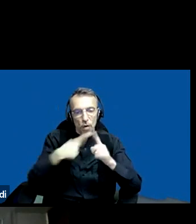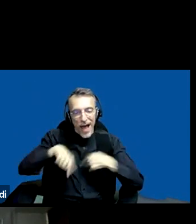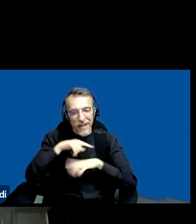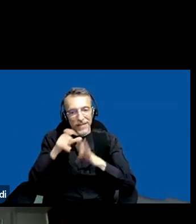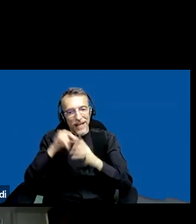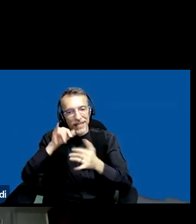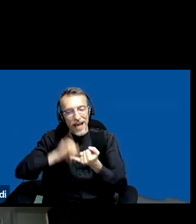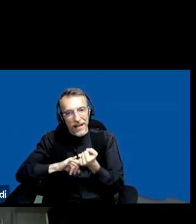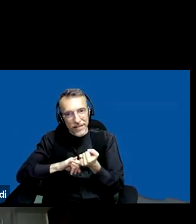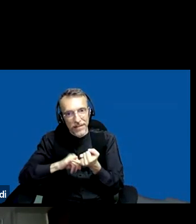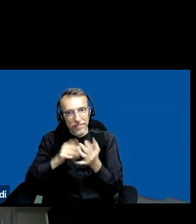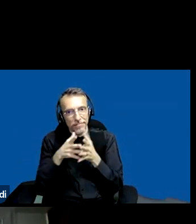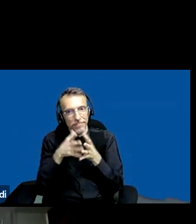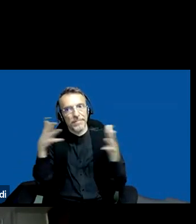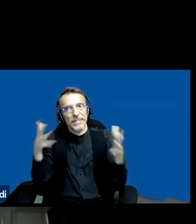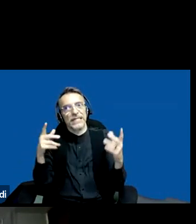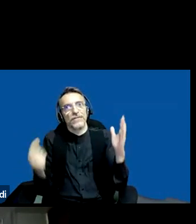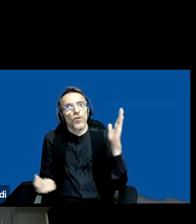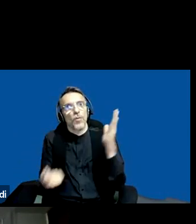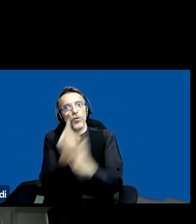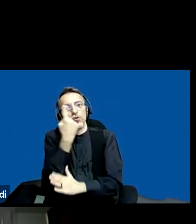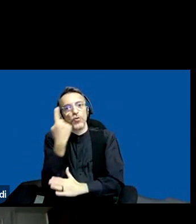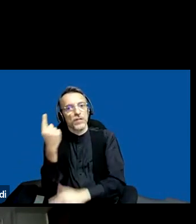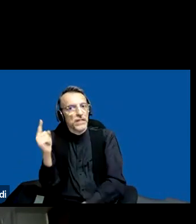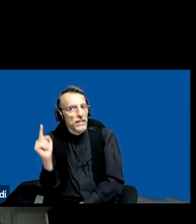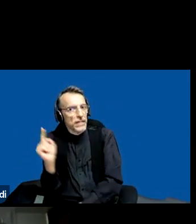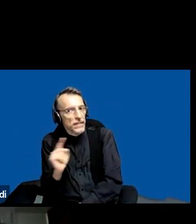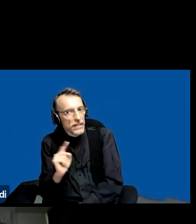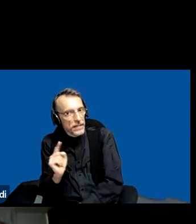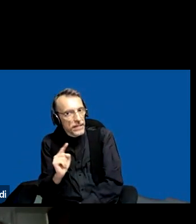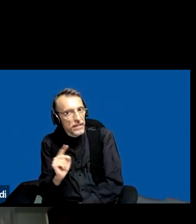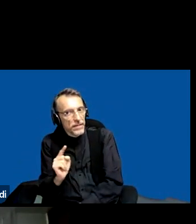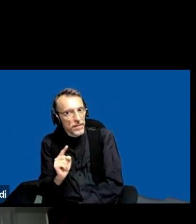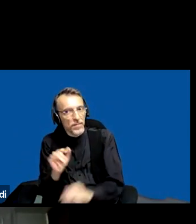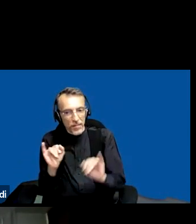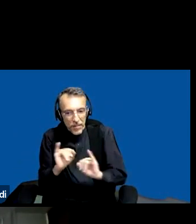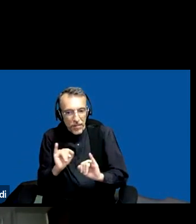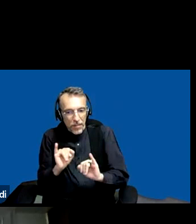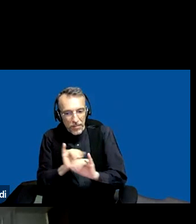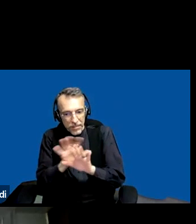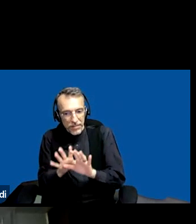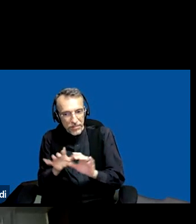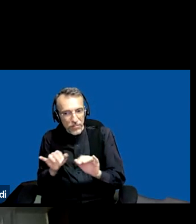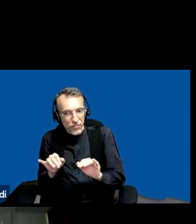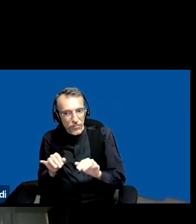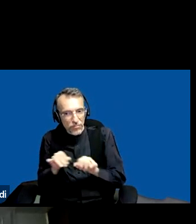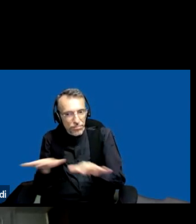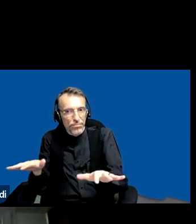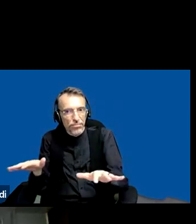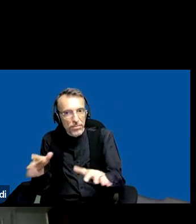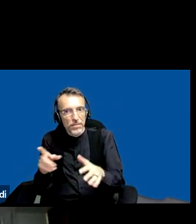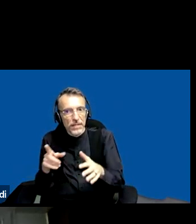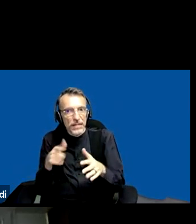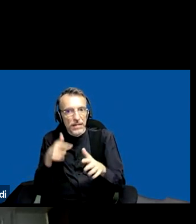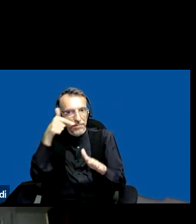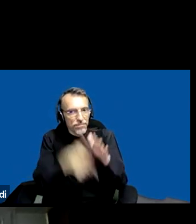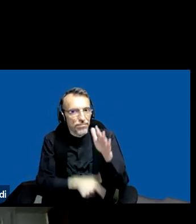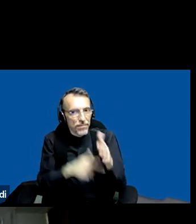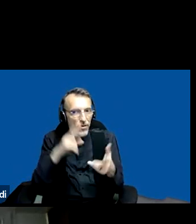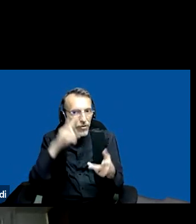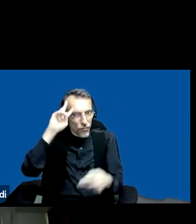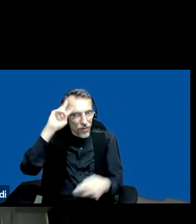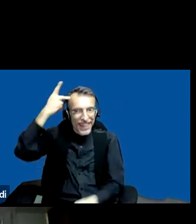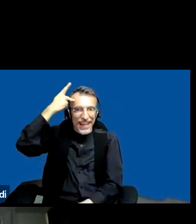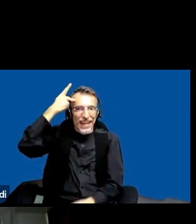me, the biggest opportunity that this horrible crisis offers is actually for a quite fundamental rethinking